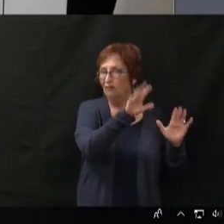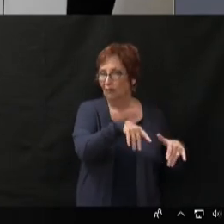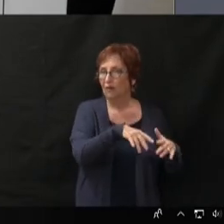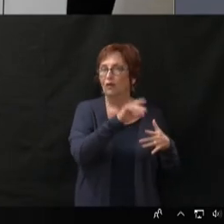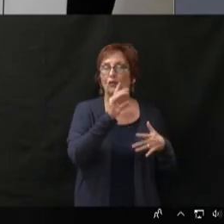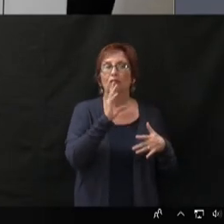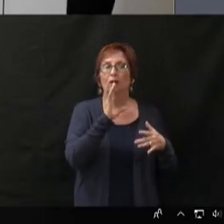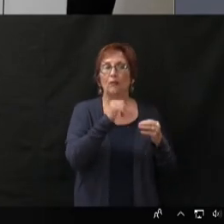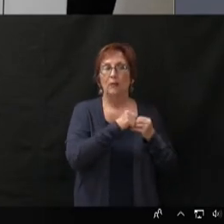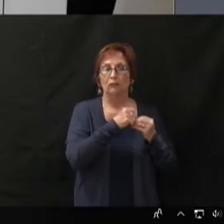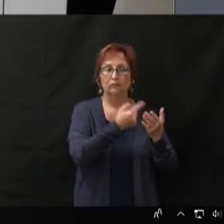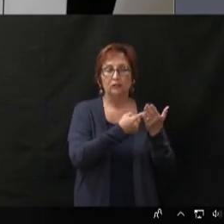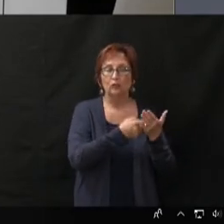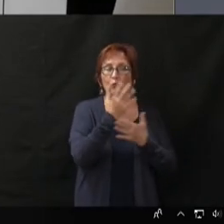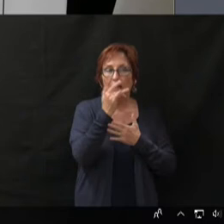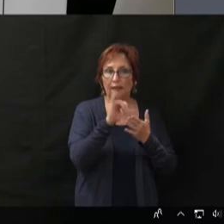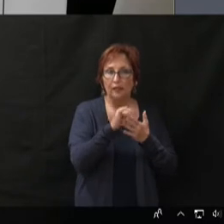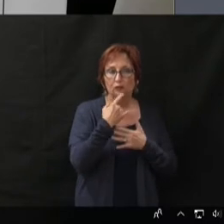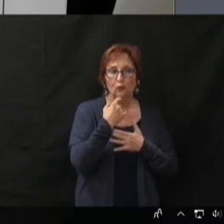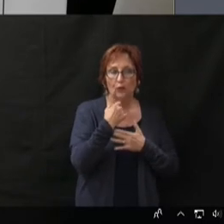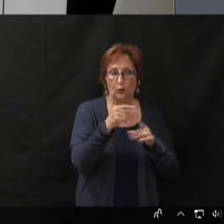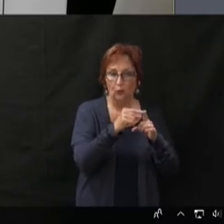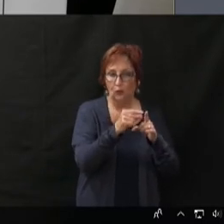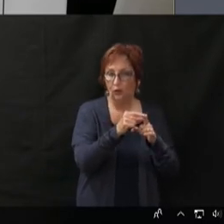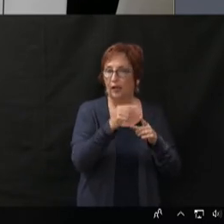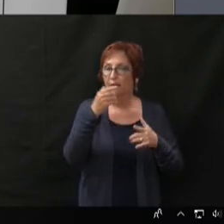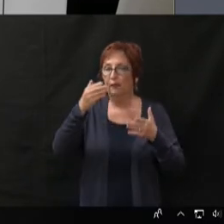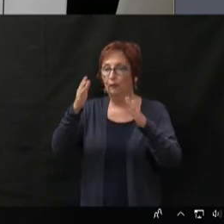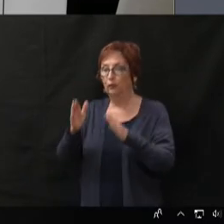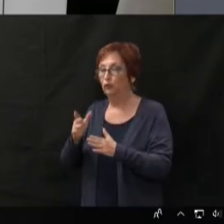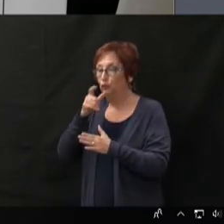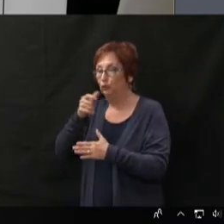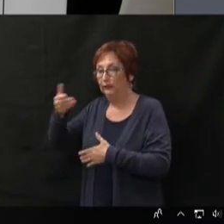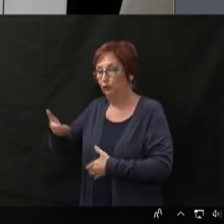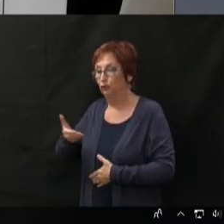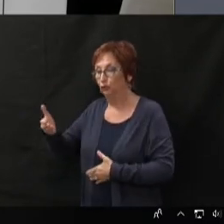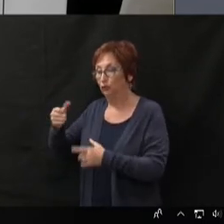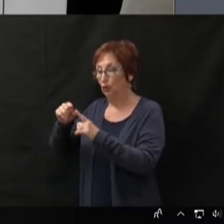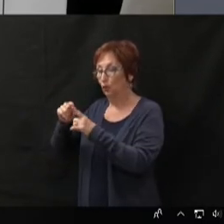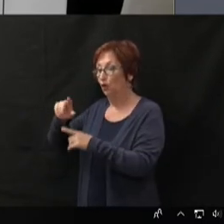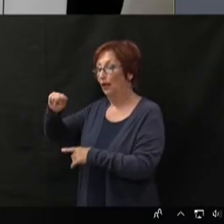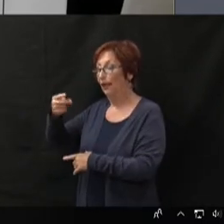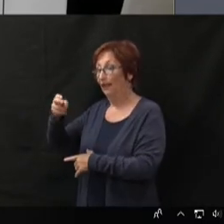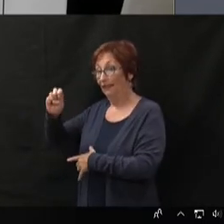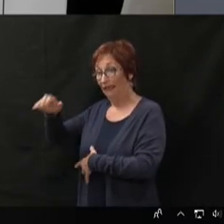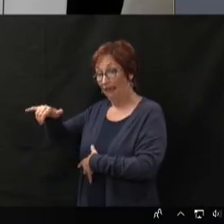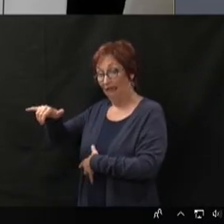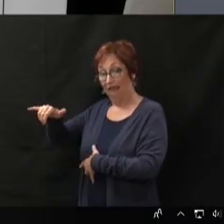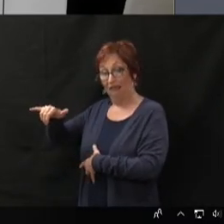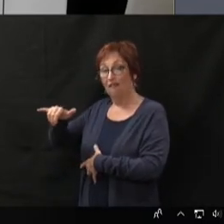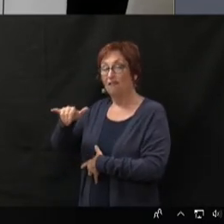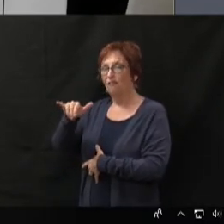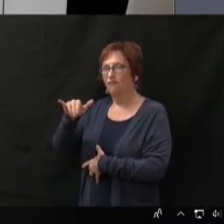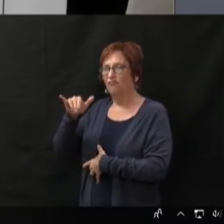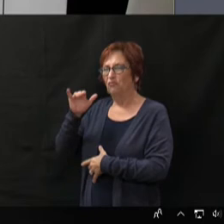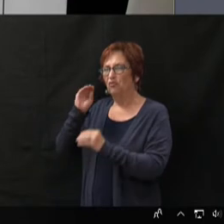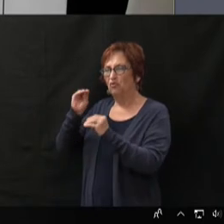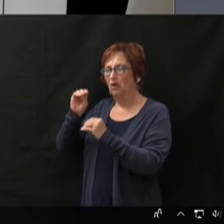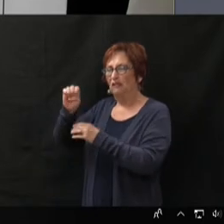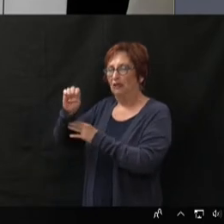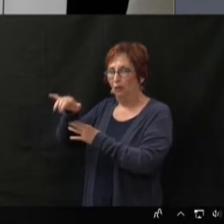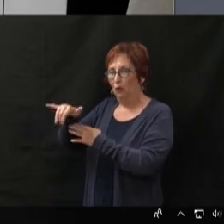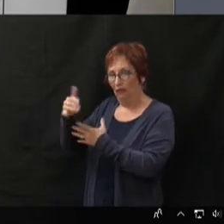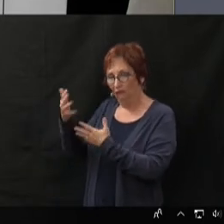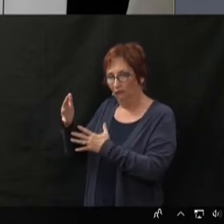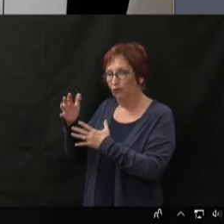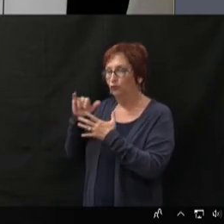why that's a red word. And the person introducing they, you can say that you've already taught EY, says E,